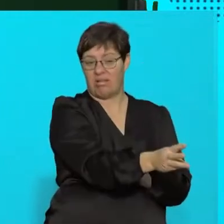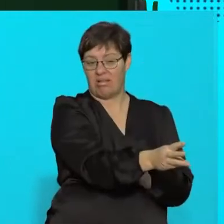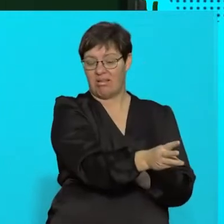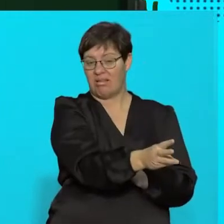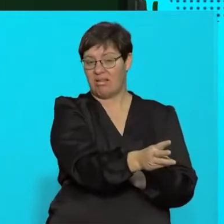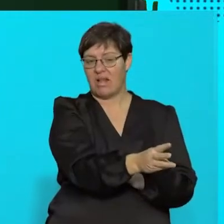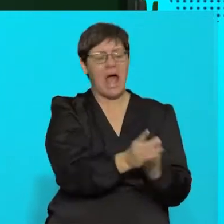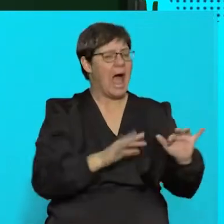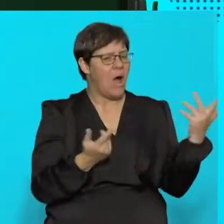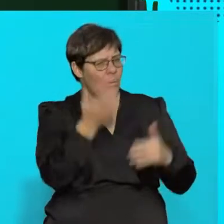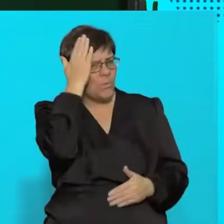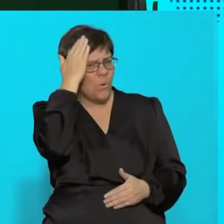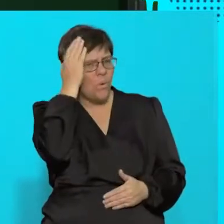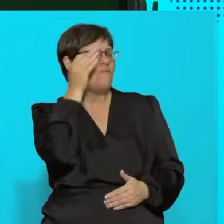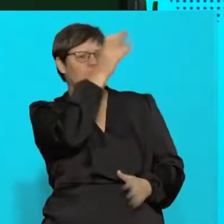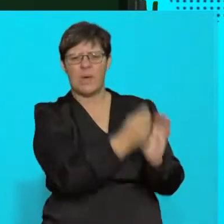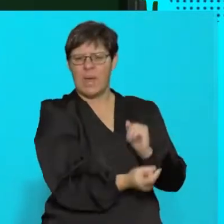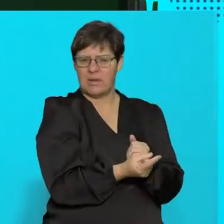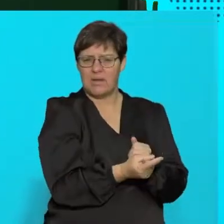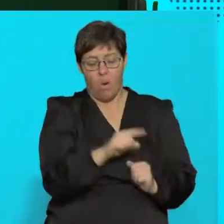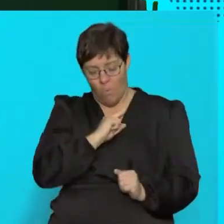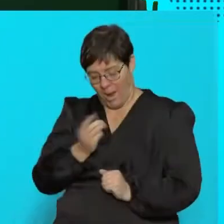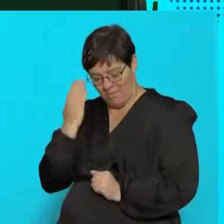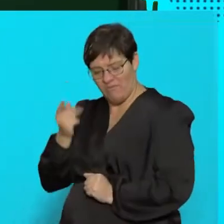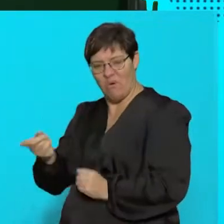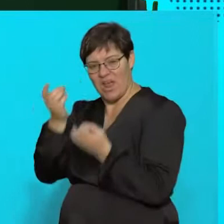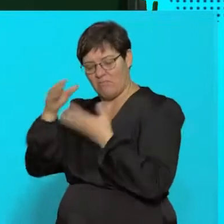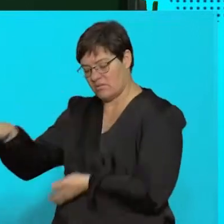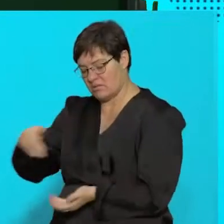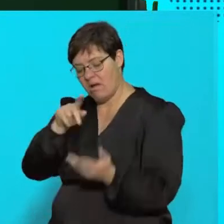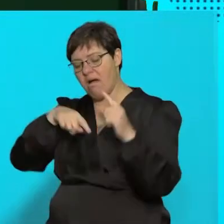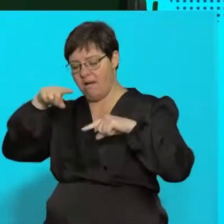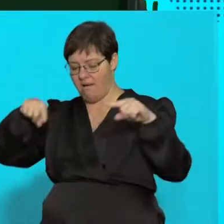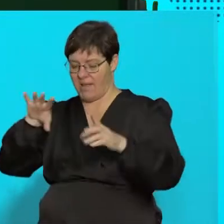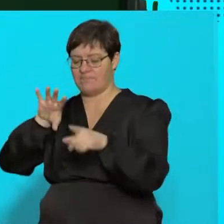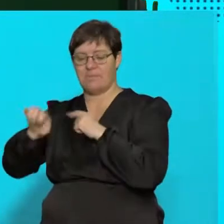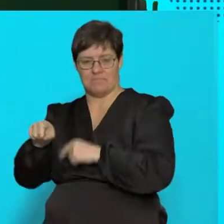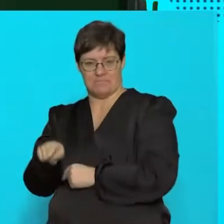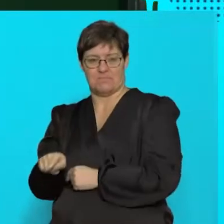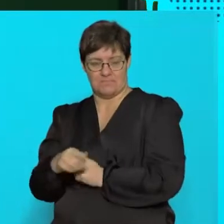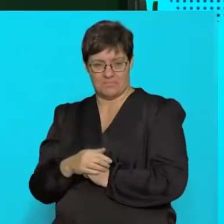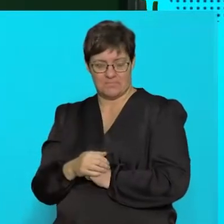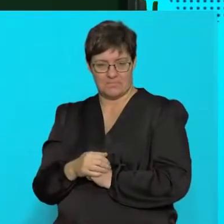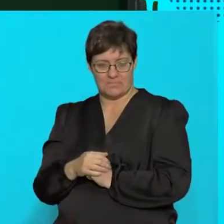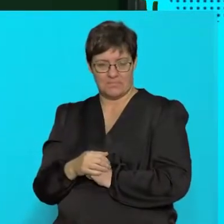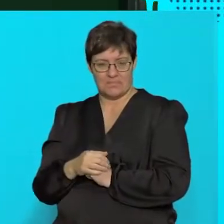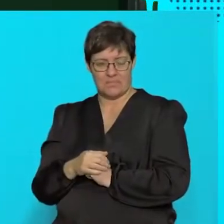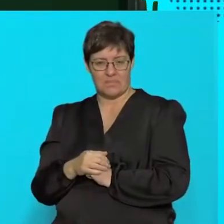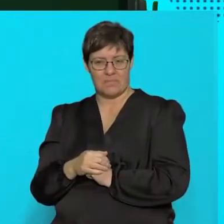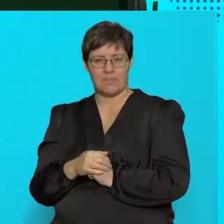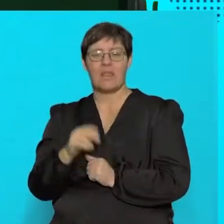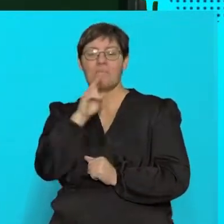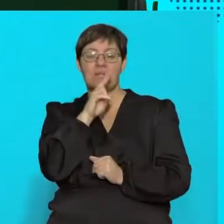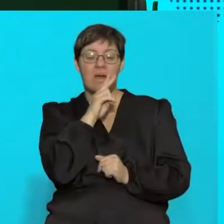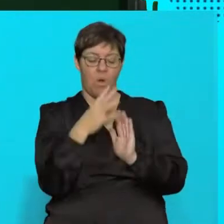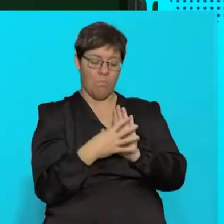week. We're actually forecasting using the data collected. That's what we're doing, okay? But to forecast, there are